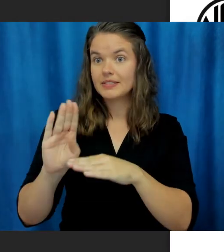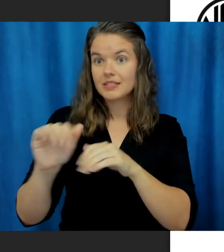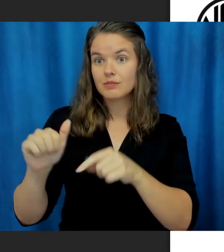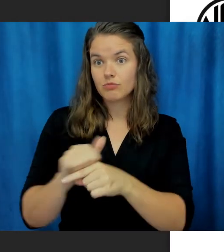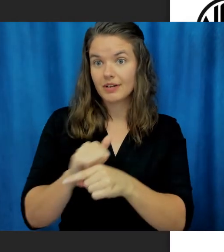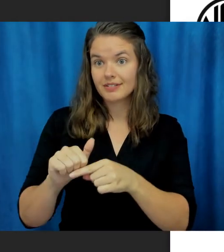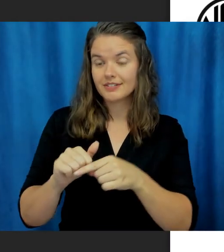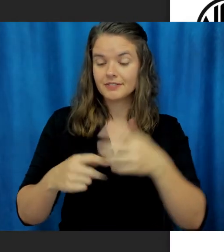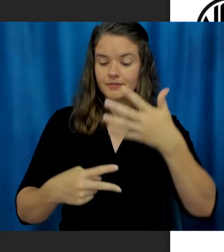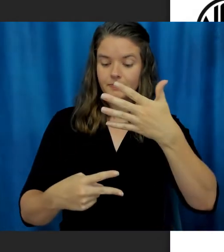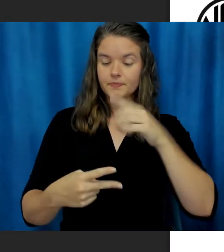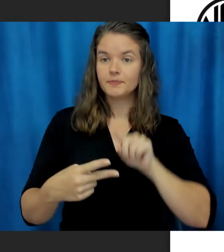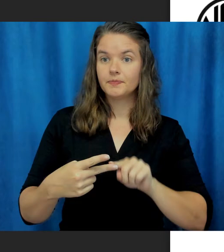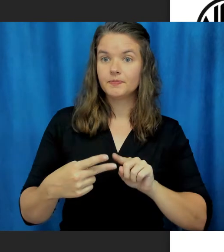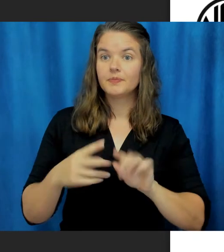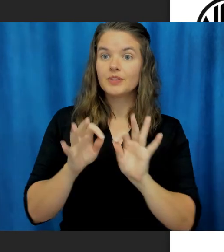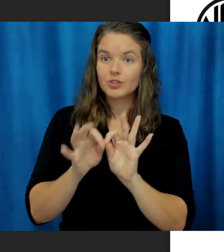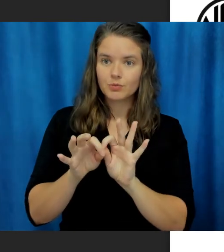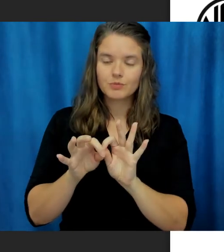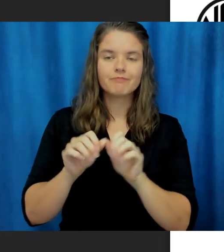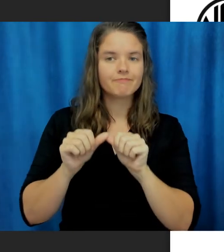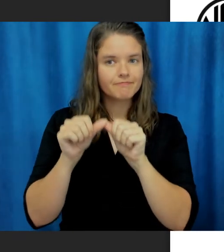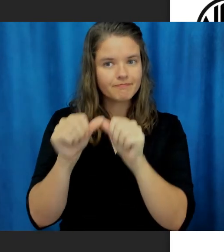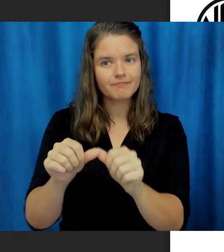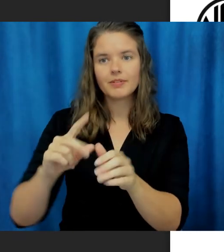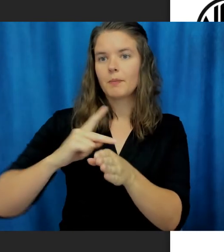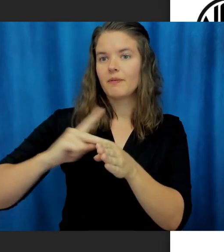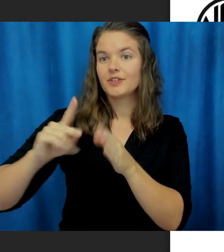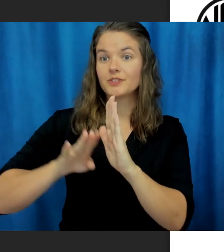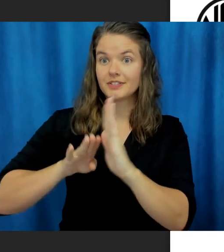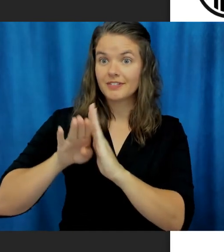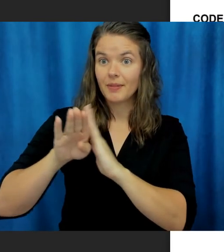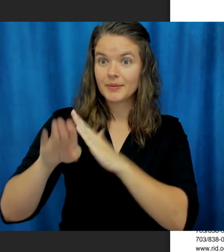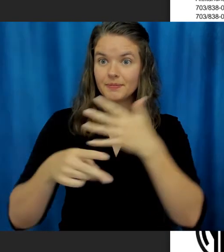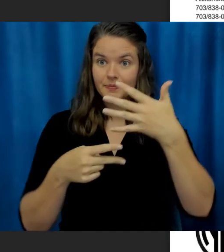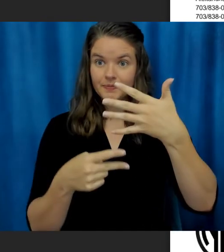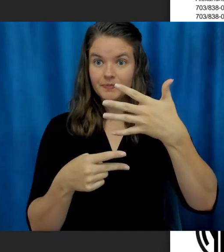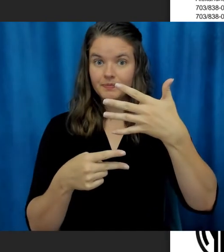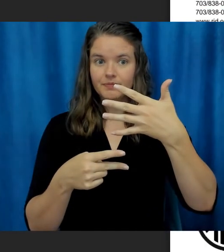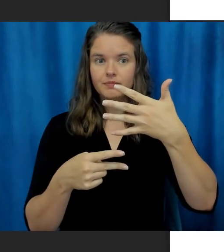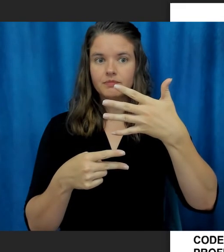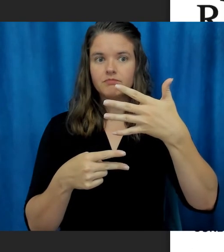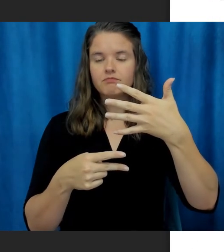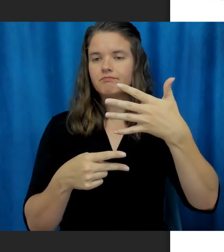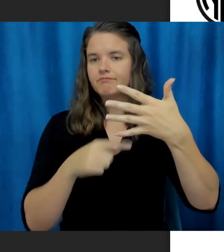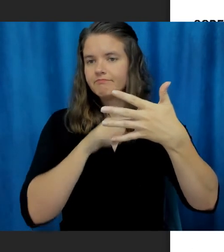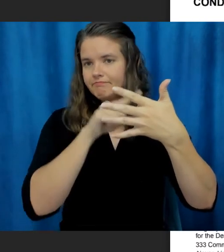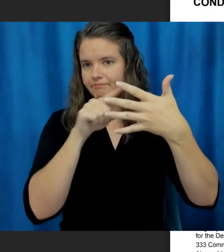and interpreters engage in professional development. This document is